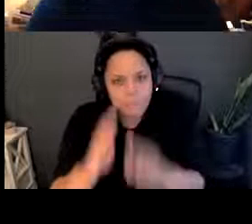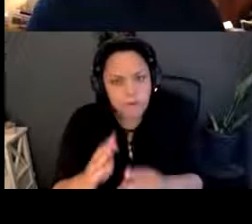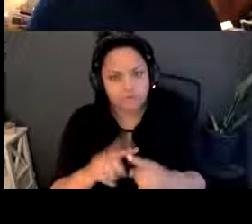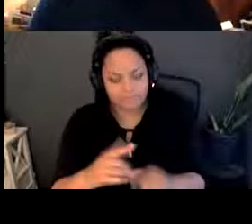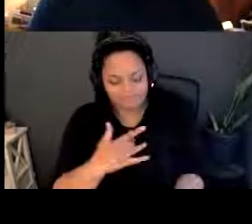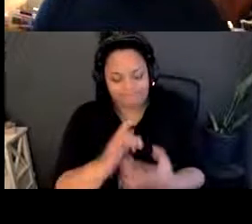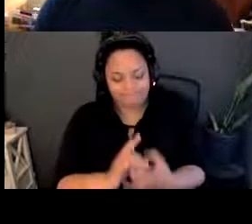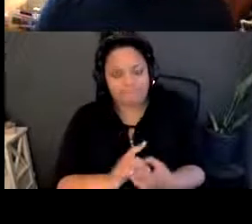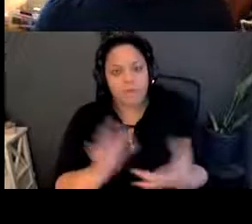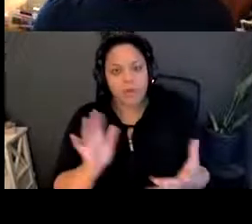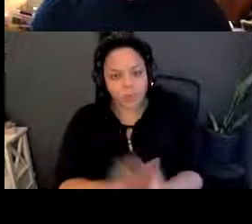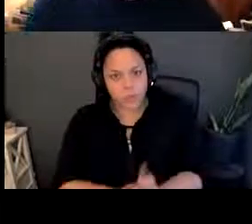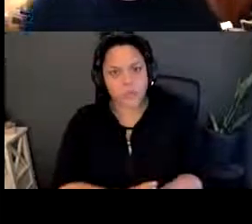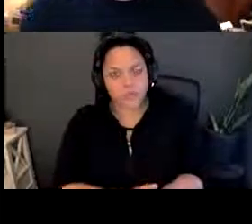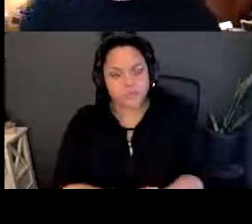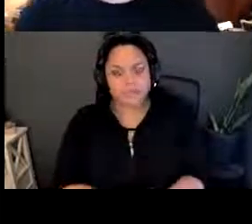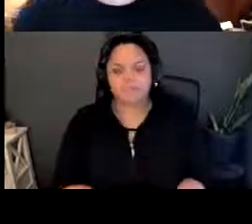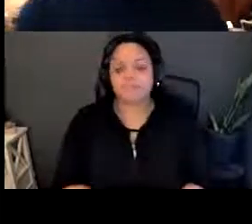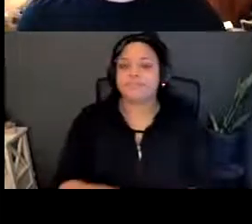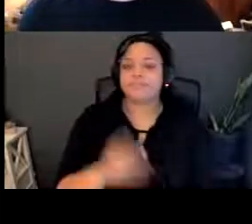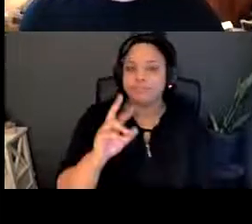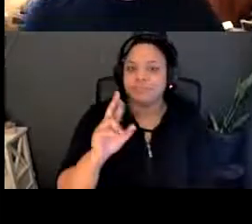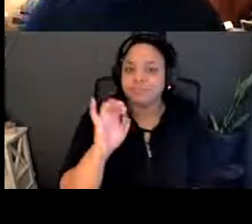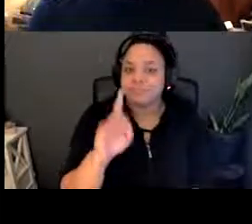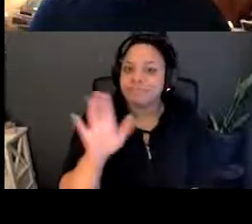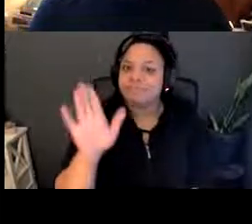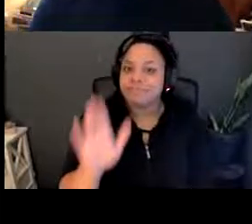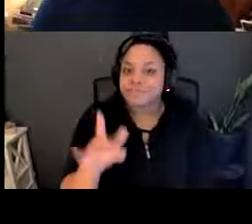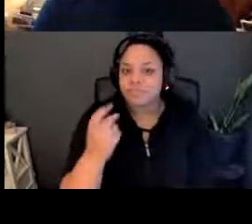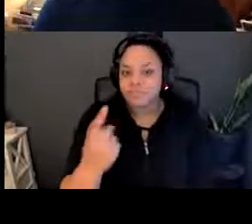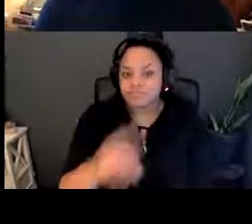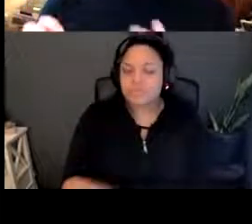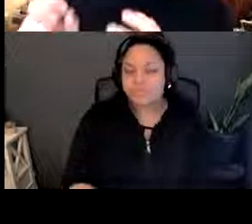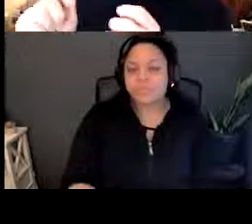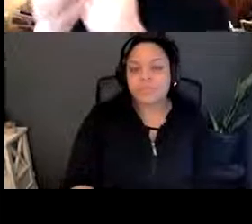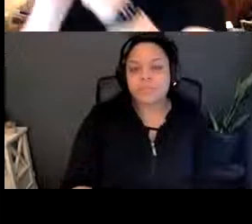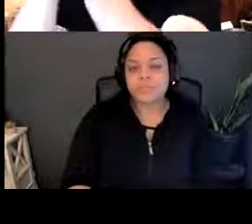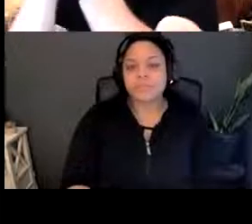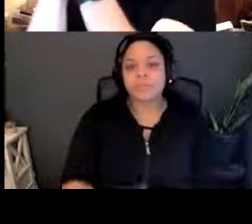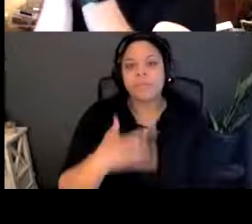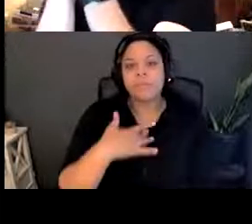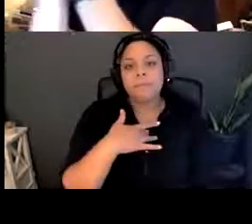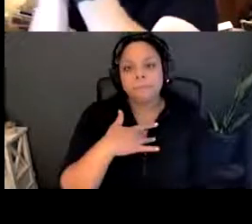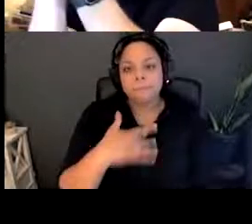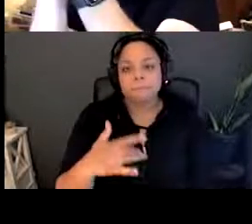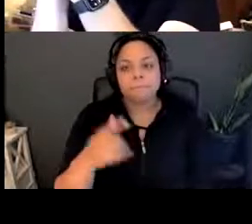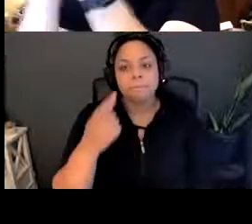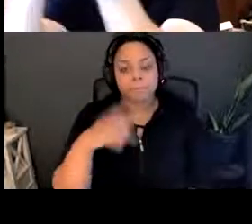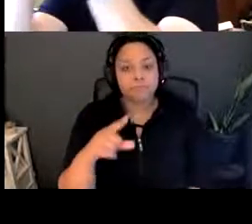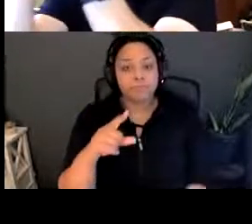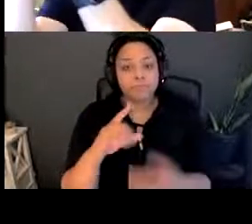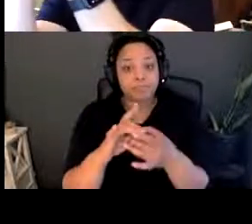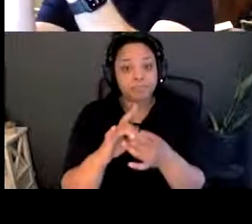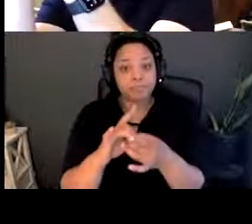go? So here's the thing. That's a great question, Jeffrey, because a lot of times they're letting go. What they're letting go of is